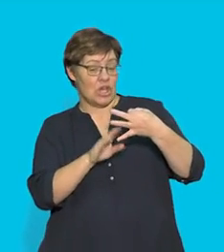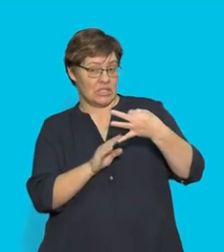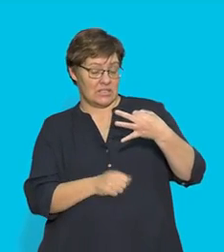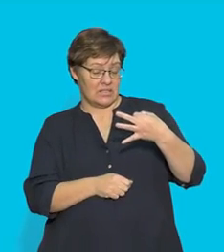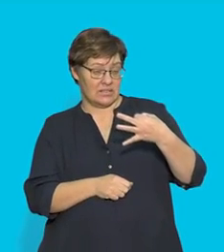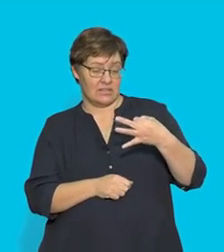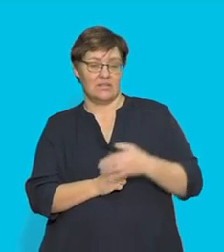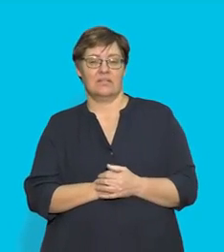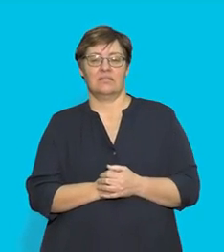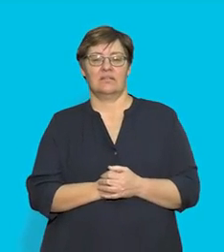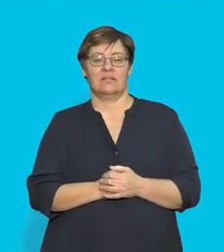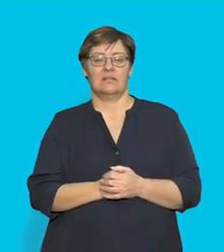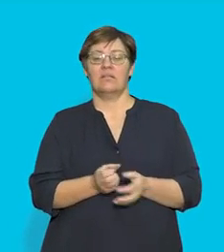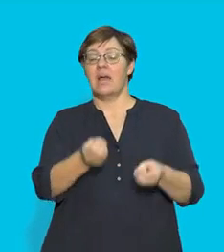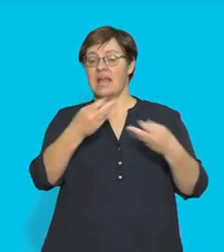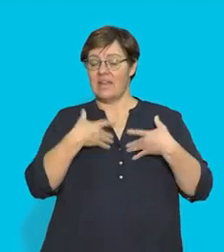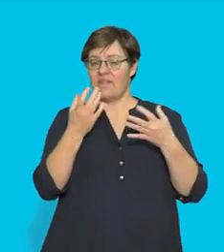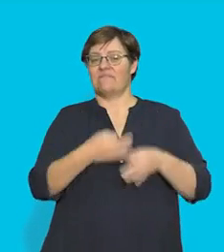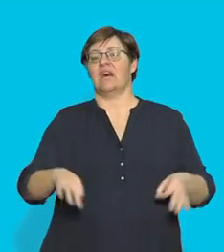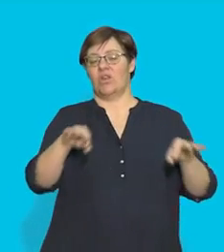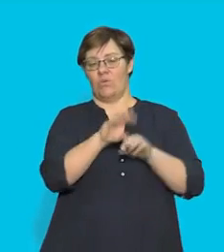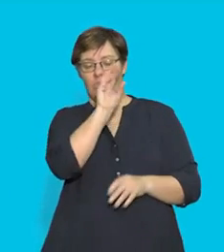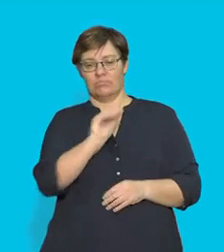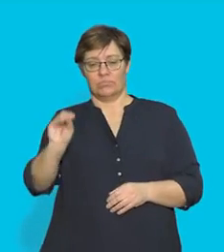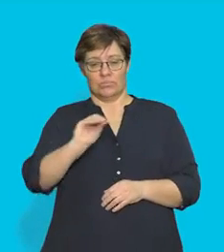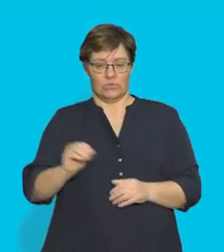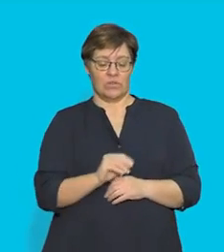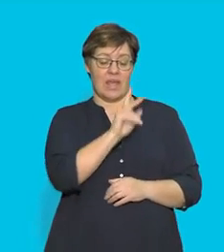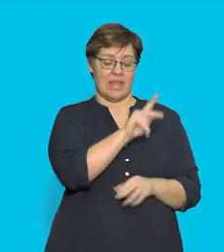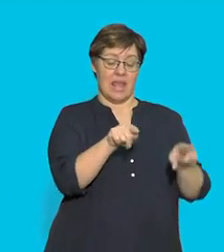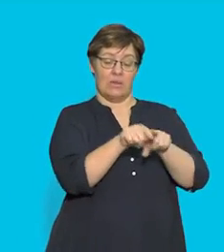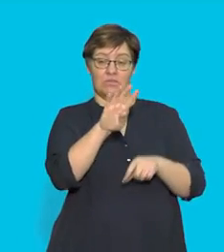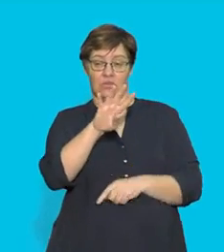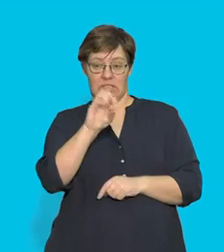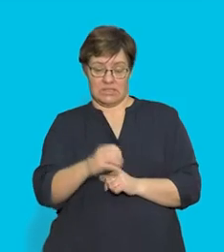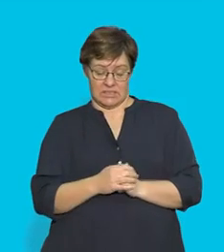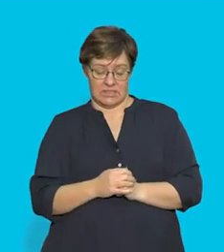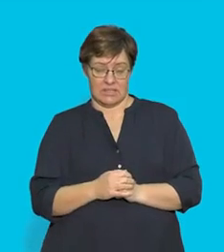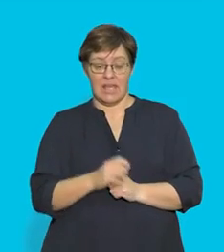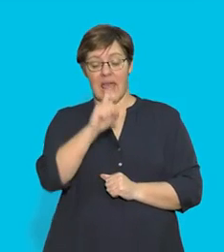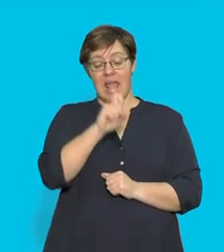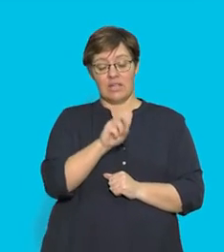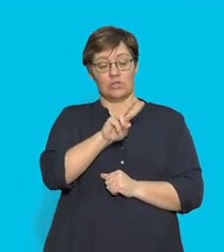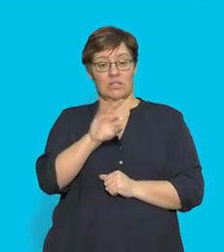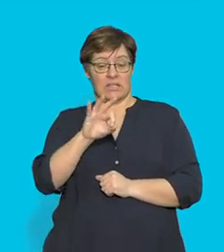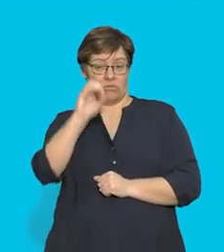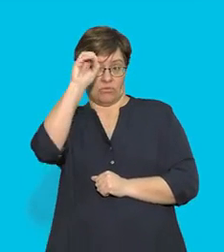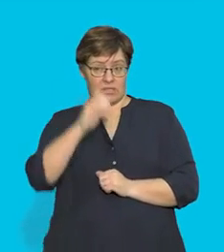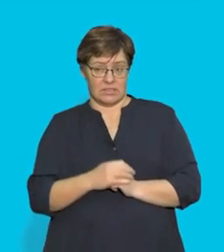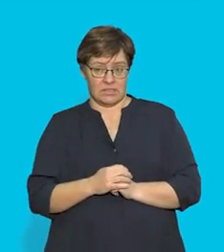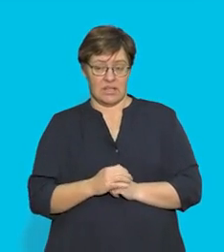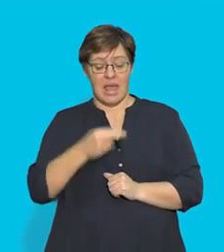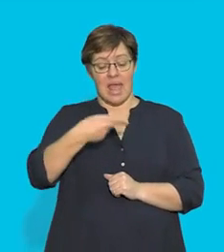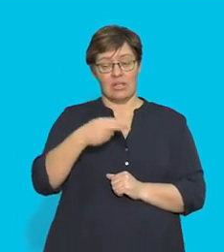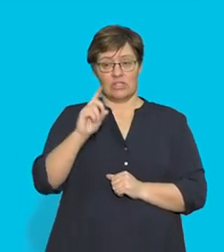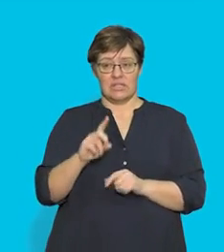third part of this question, it tells us, they're giving us now values to substitute. They tell us k is 40, x is